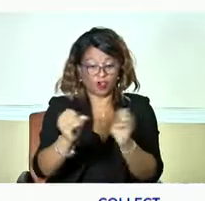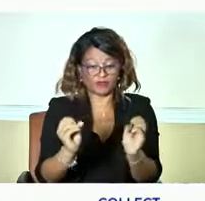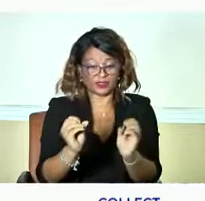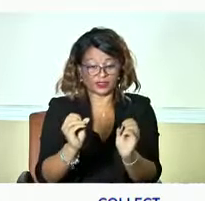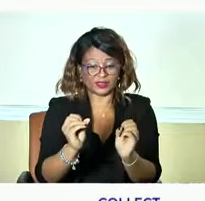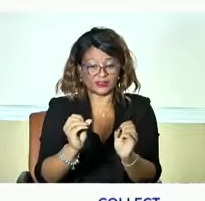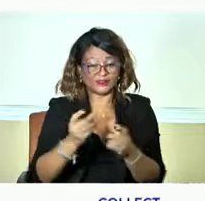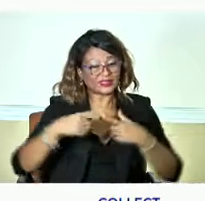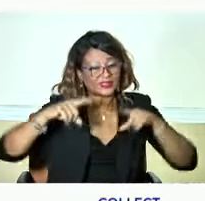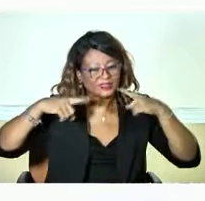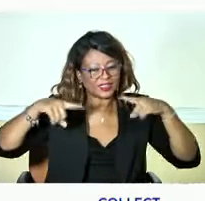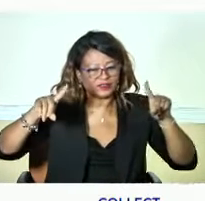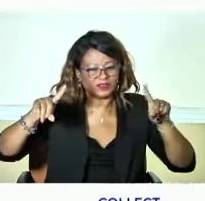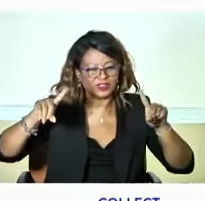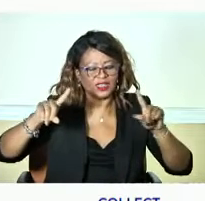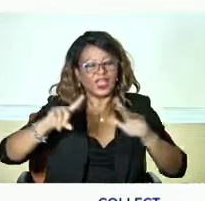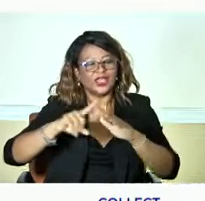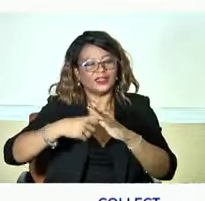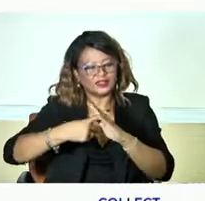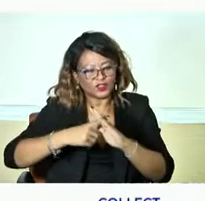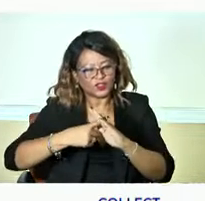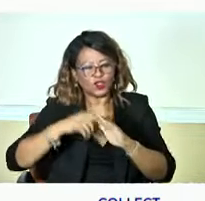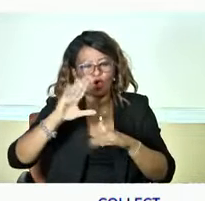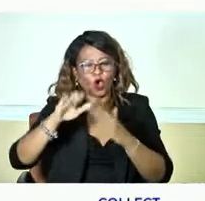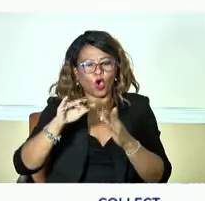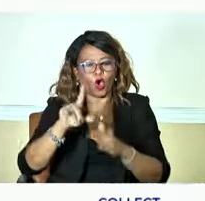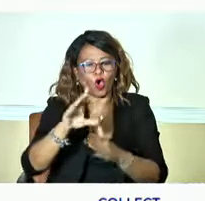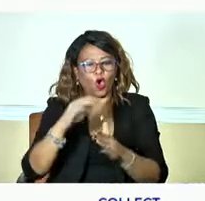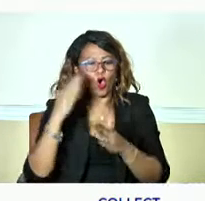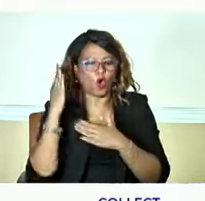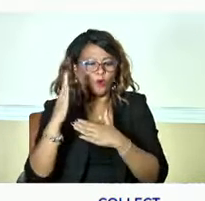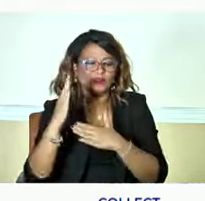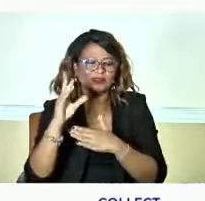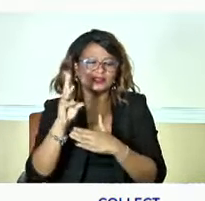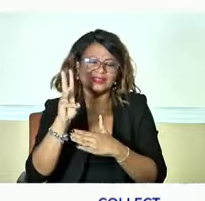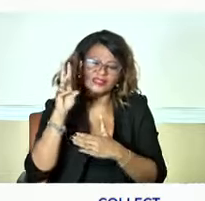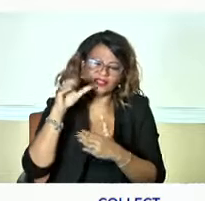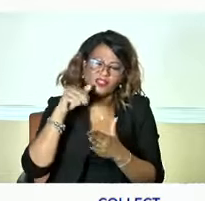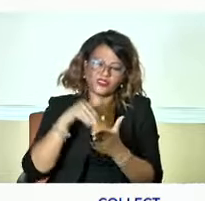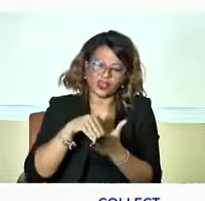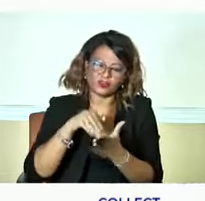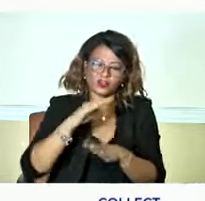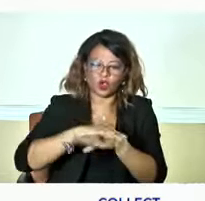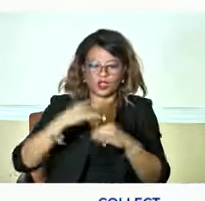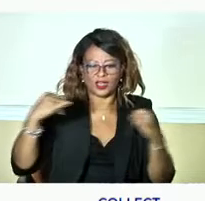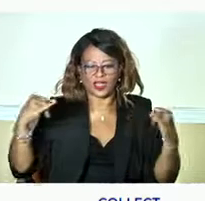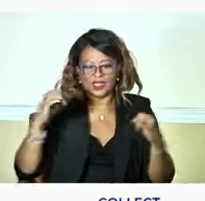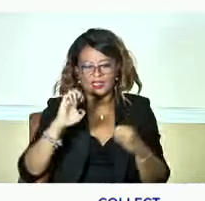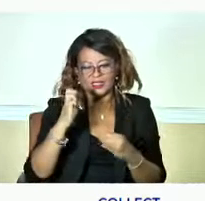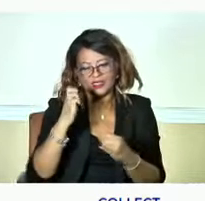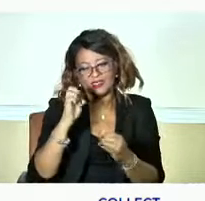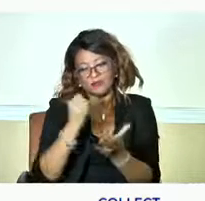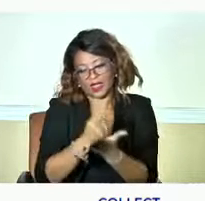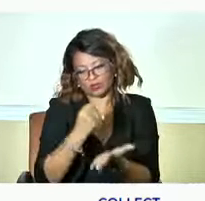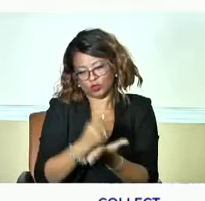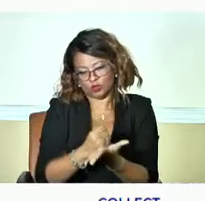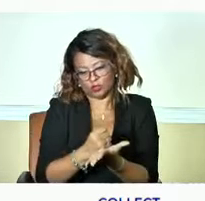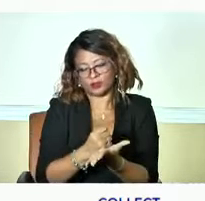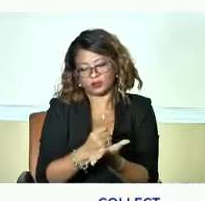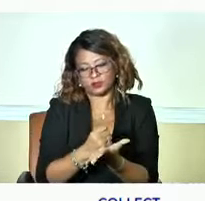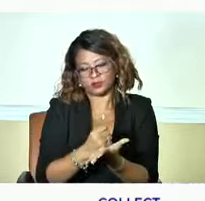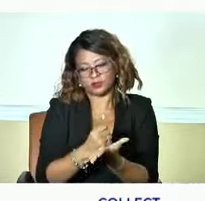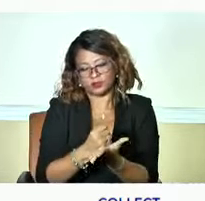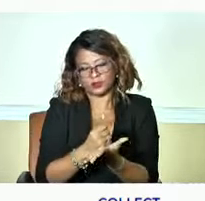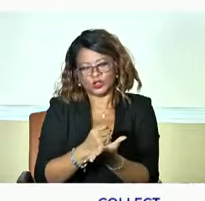has successfully executed almost 6,000 online e-passports.